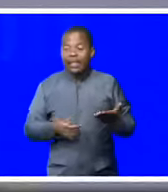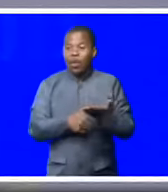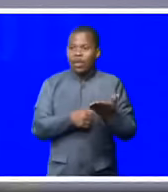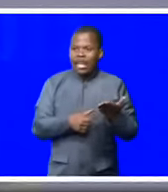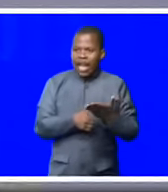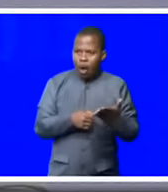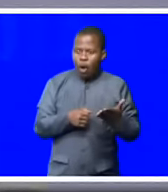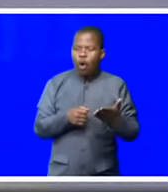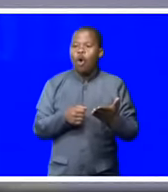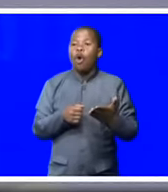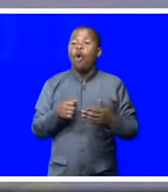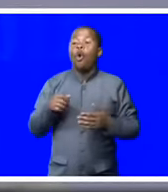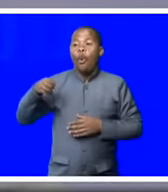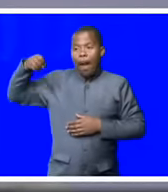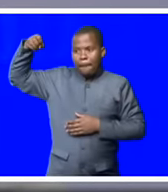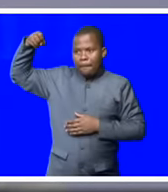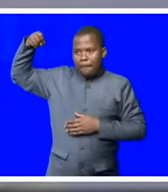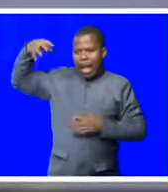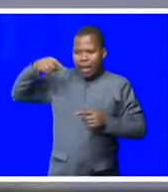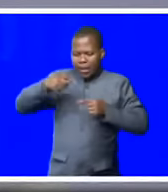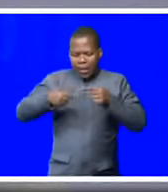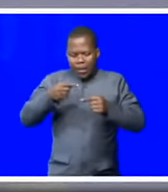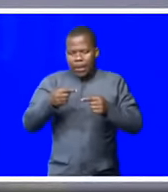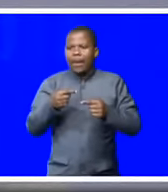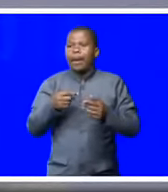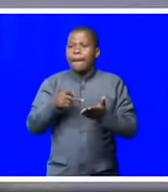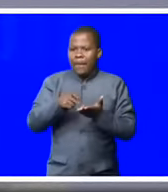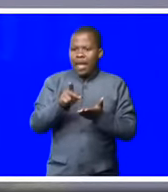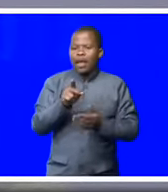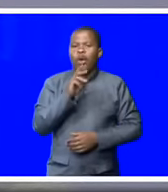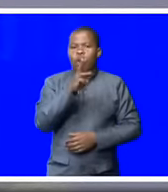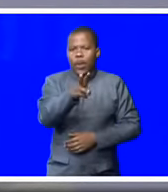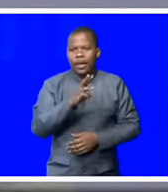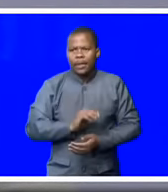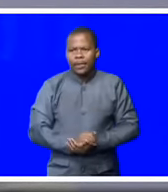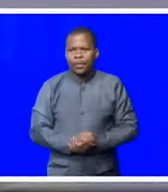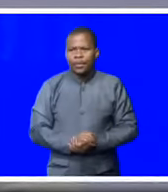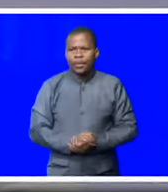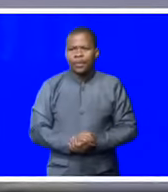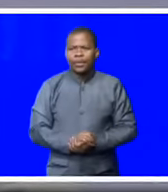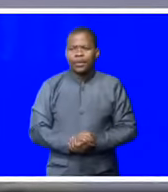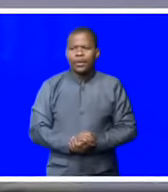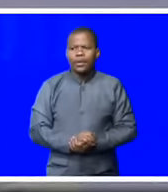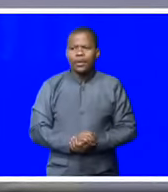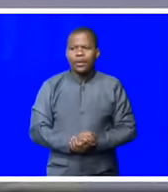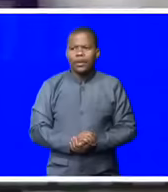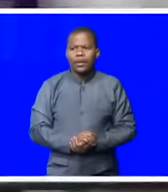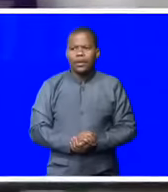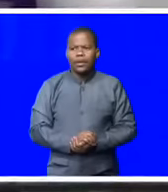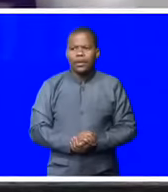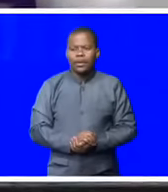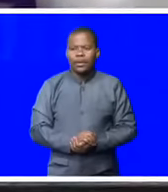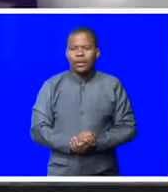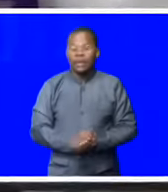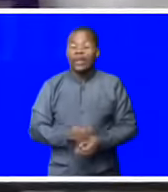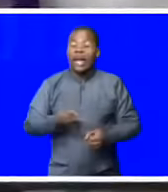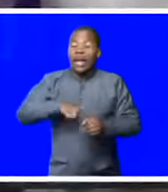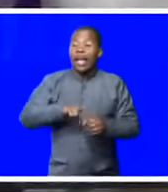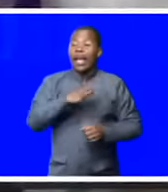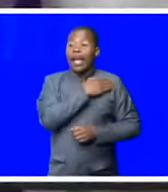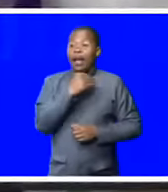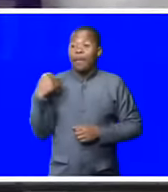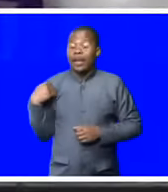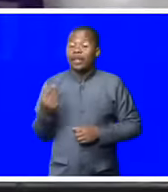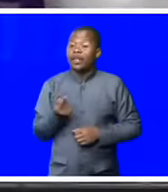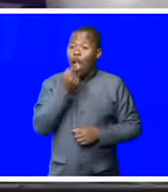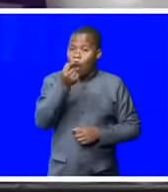we can to cushion and to try and prevent extra tax on domestic use on individuals in Eswatini. Imvuna ithi